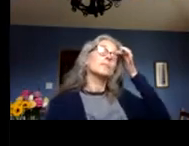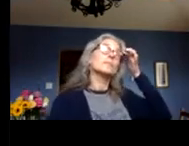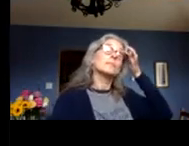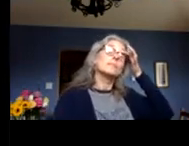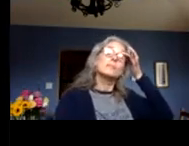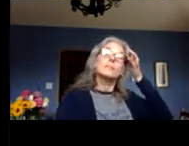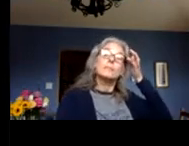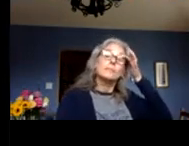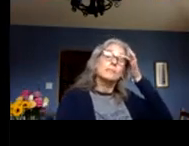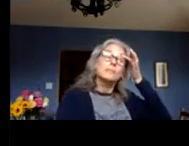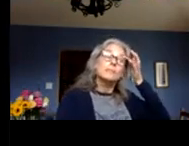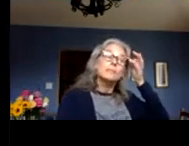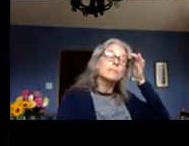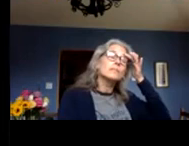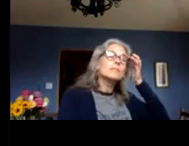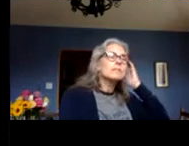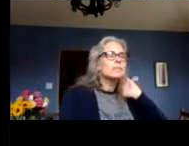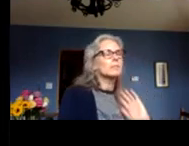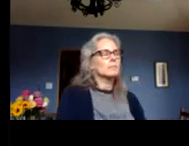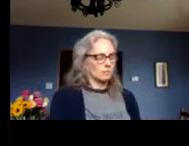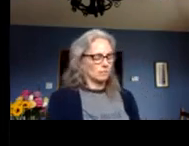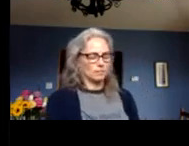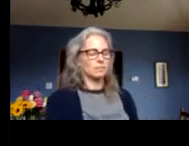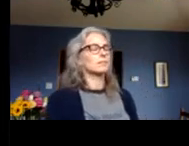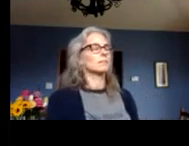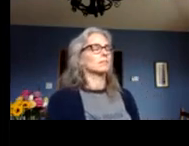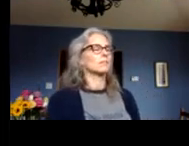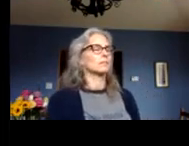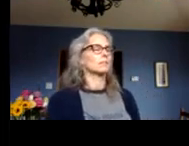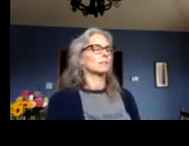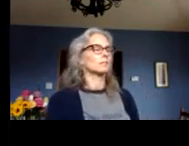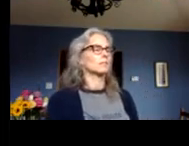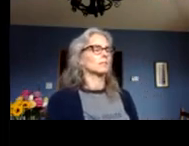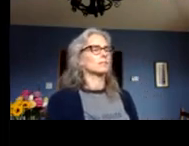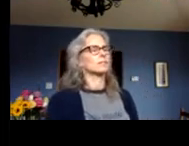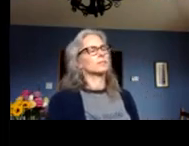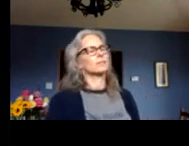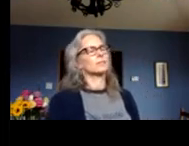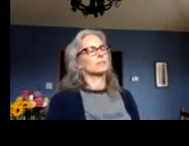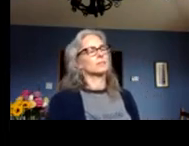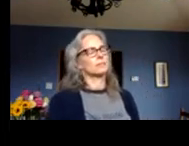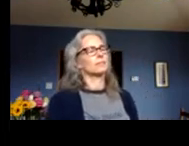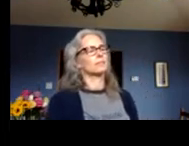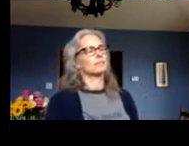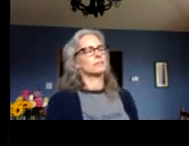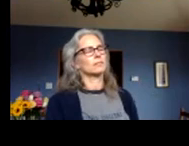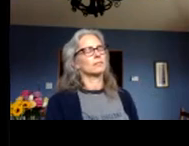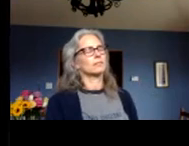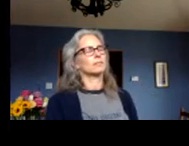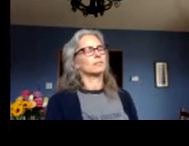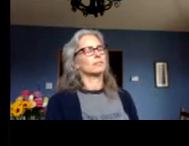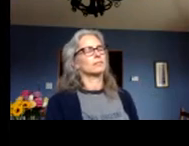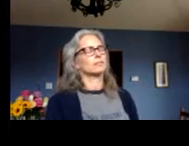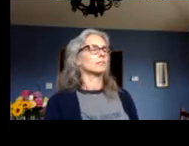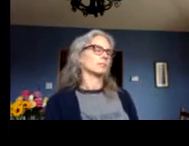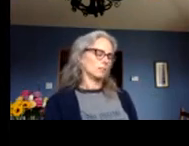back at my slide deck for a second, there's a big create button at the top of the classwork tab, and that's how you're going to add